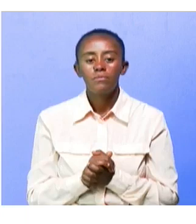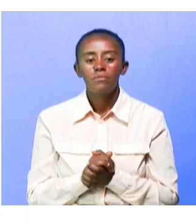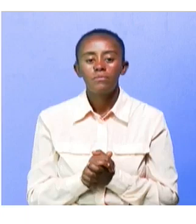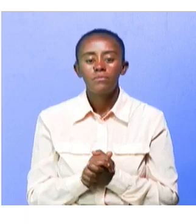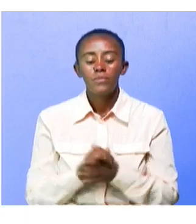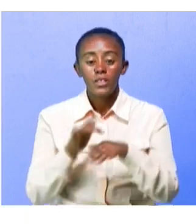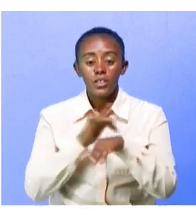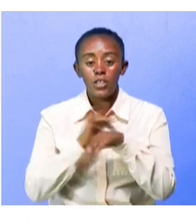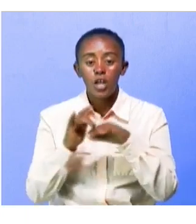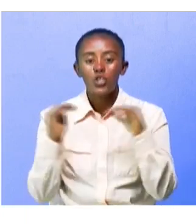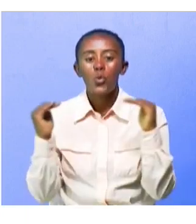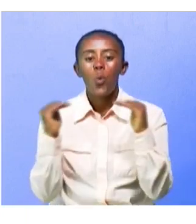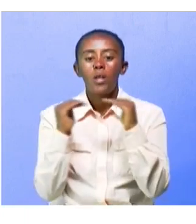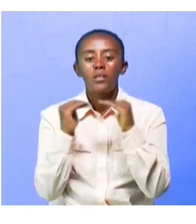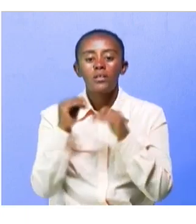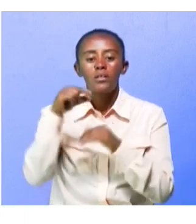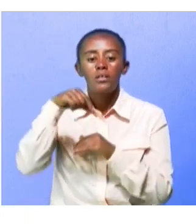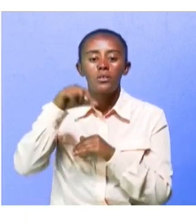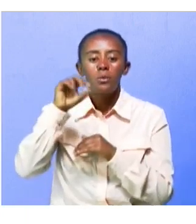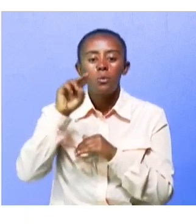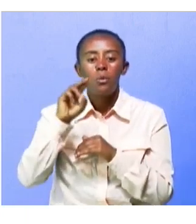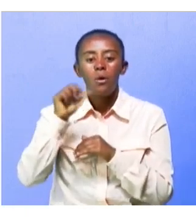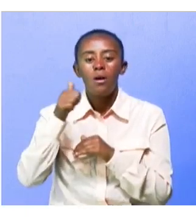Josh, equality